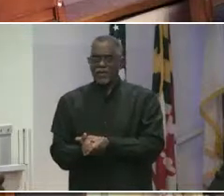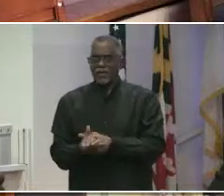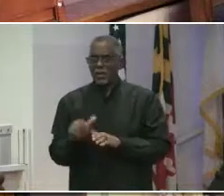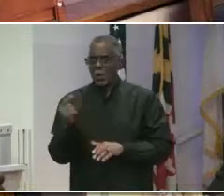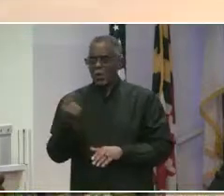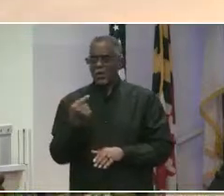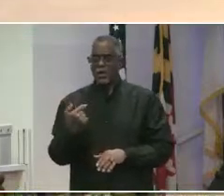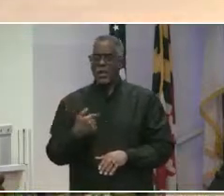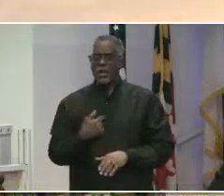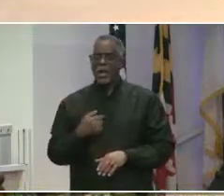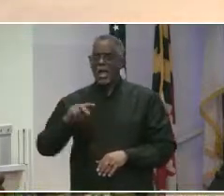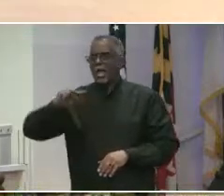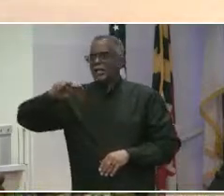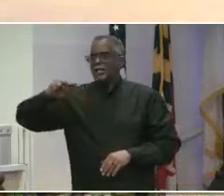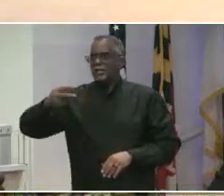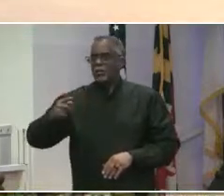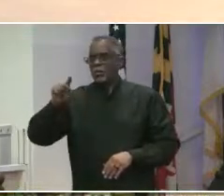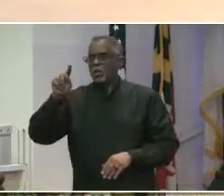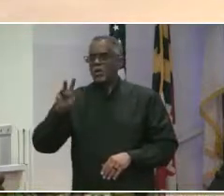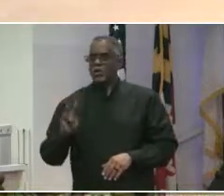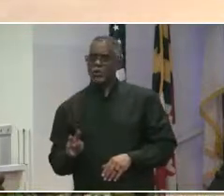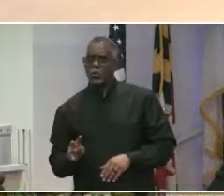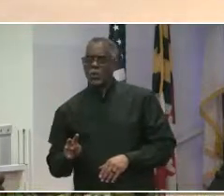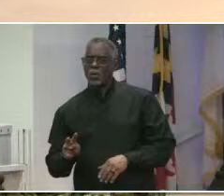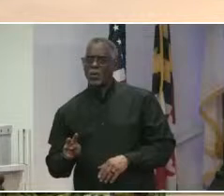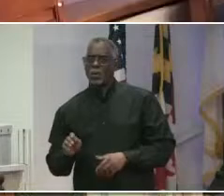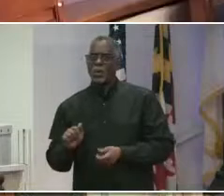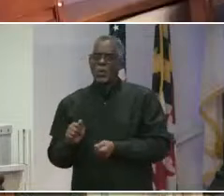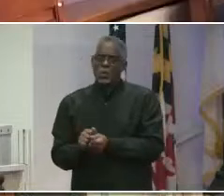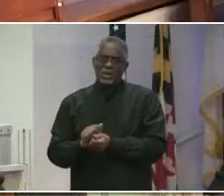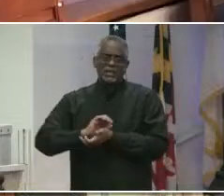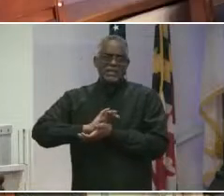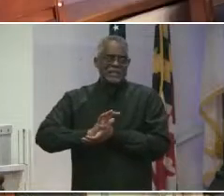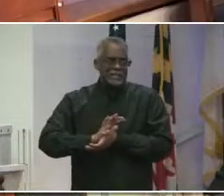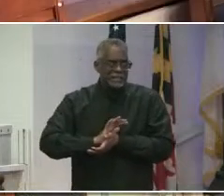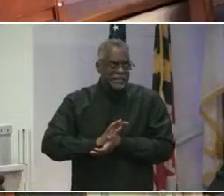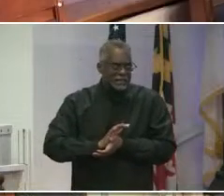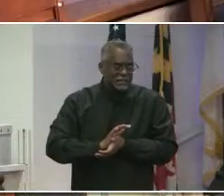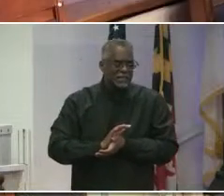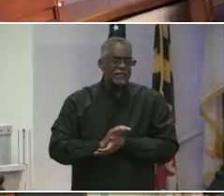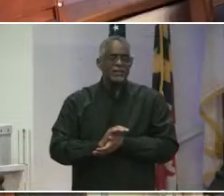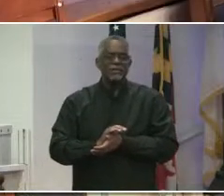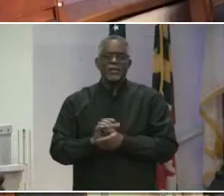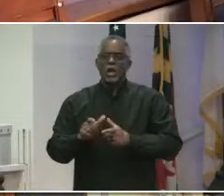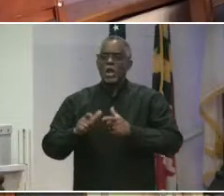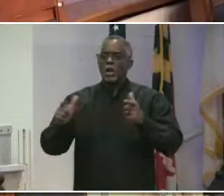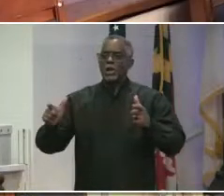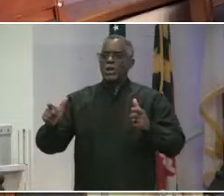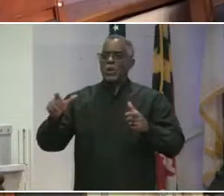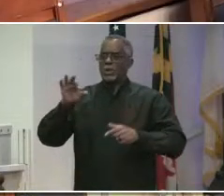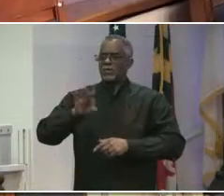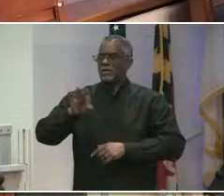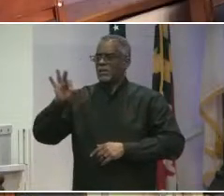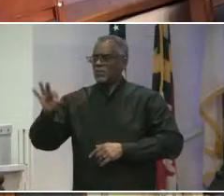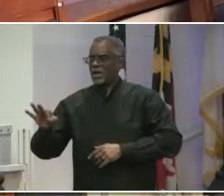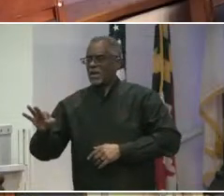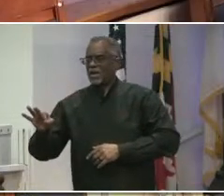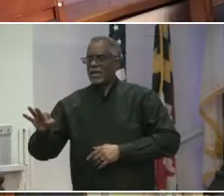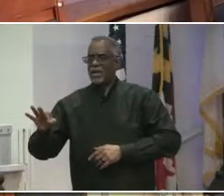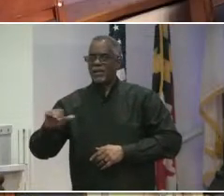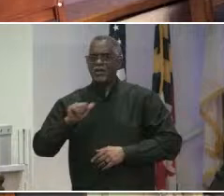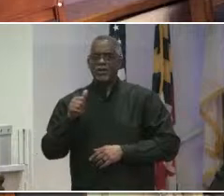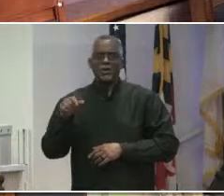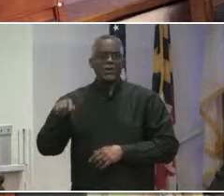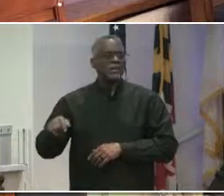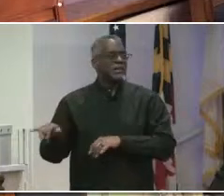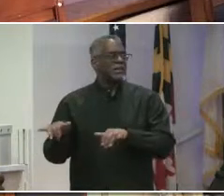Uh-oh. I went all the way double quarter pounder with cheese. Uh-oh. Wait a minute. Large fries, yeah. And I might want, ain't no need to plan